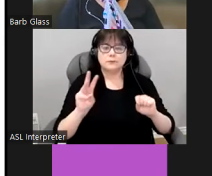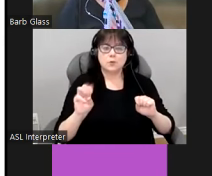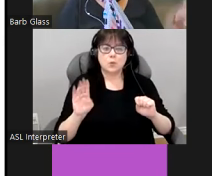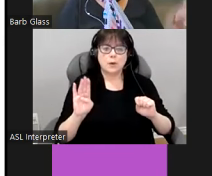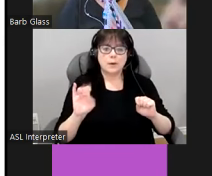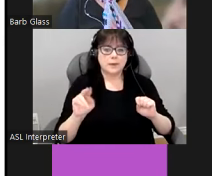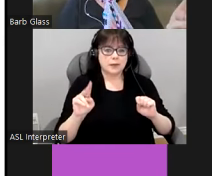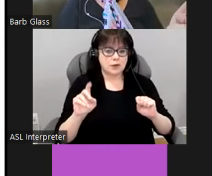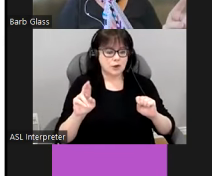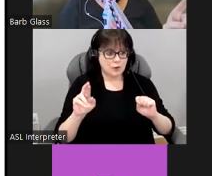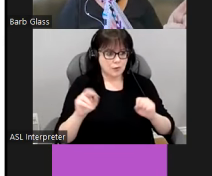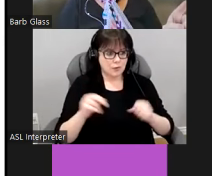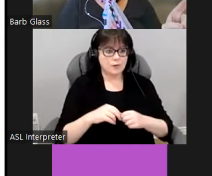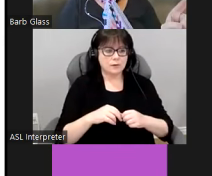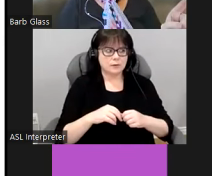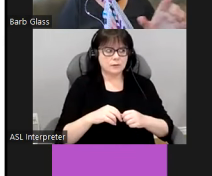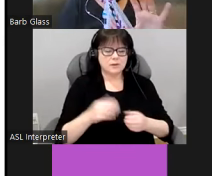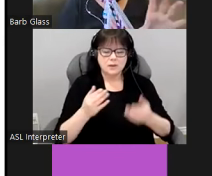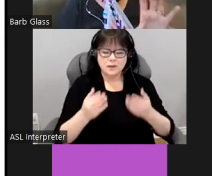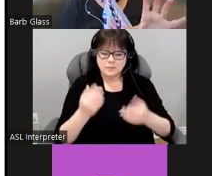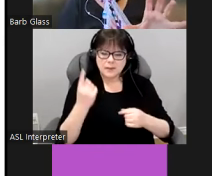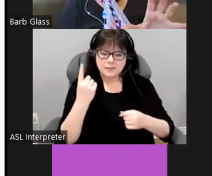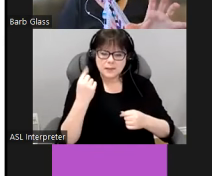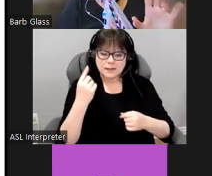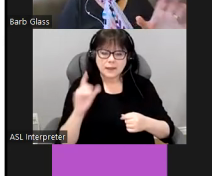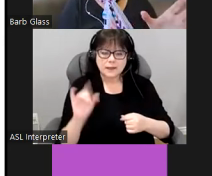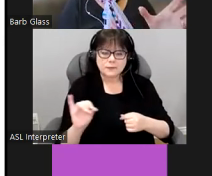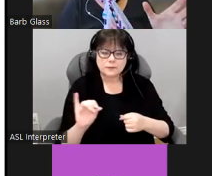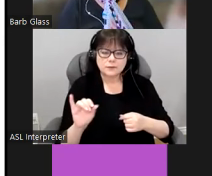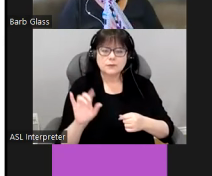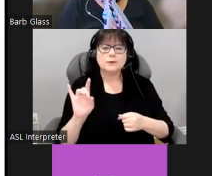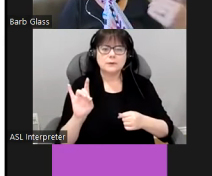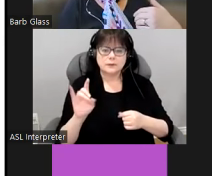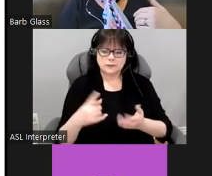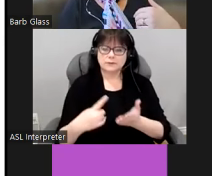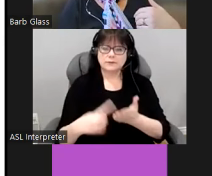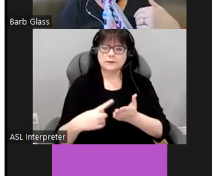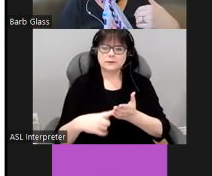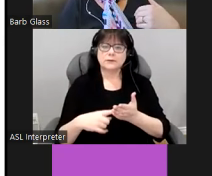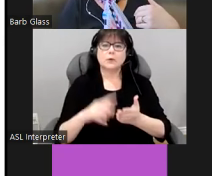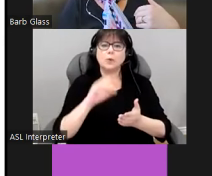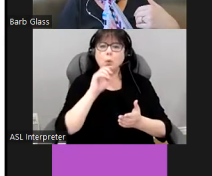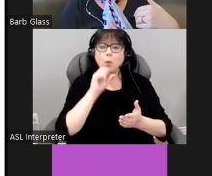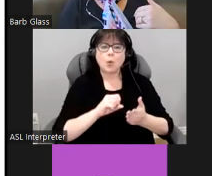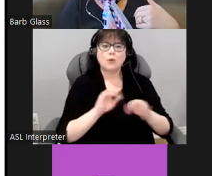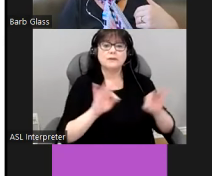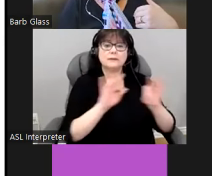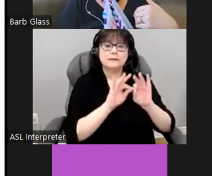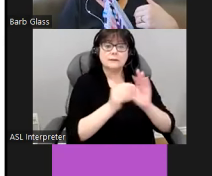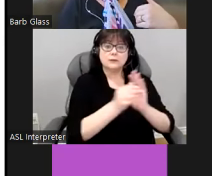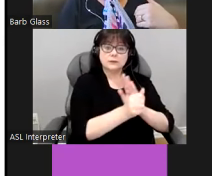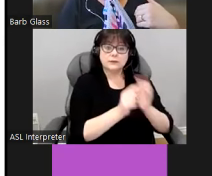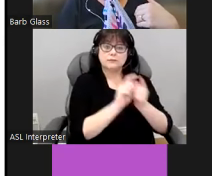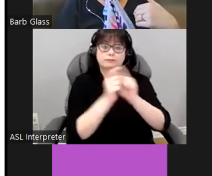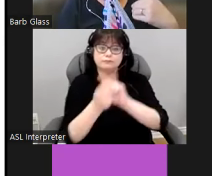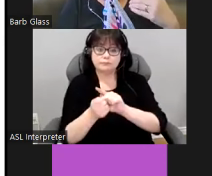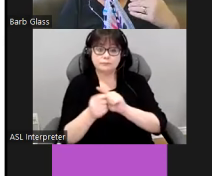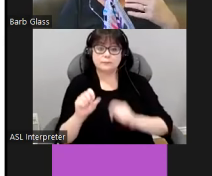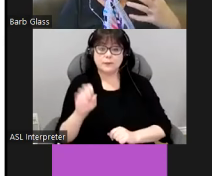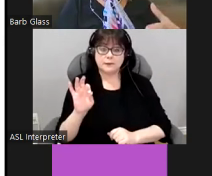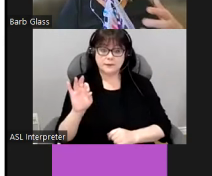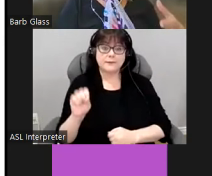I think we might have even done one last year, just on the transition from essential skills to Skills for Success. So I don't